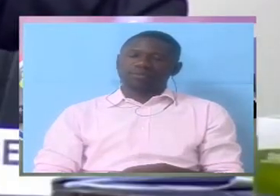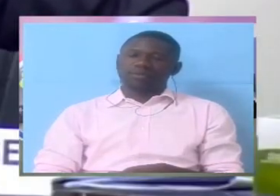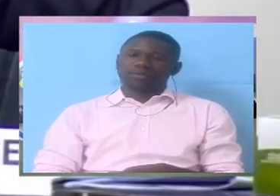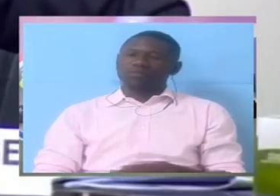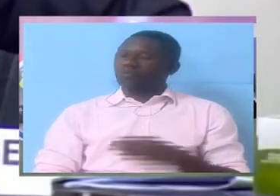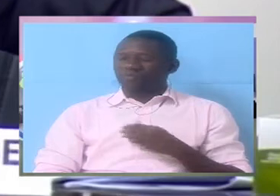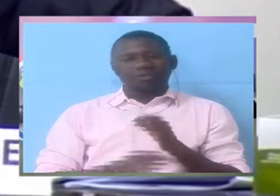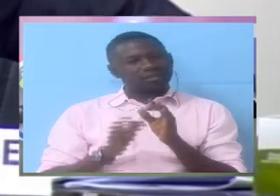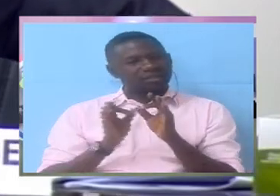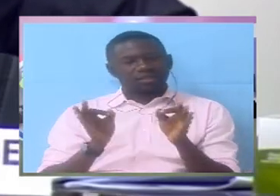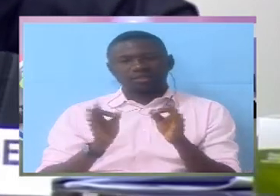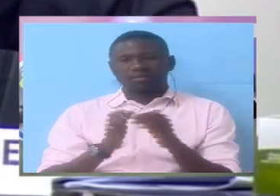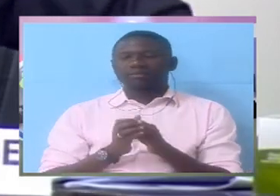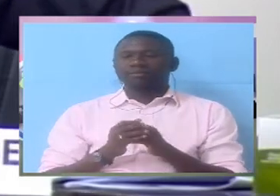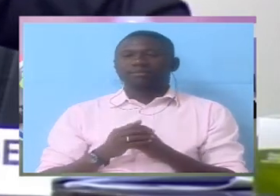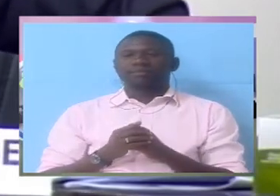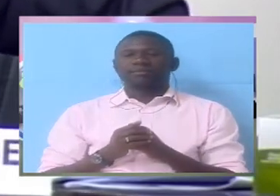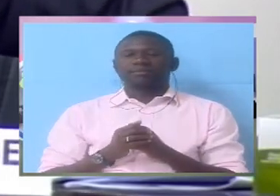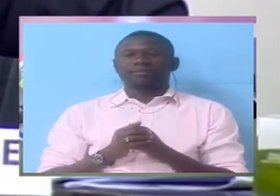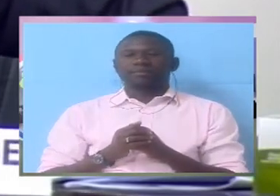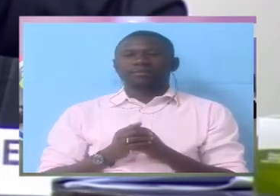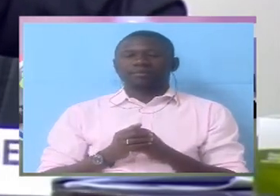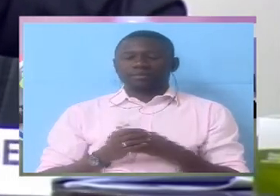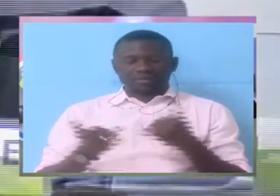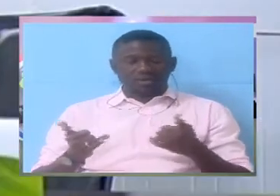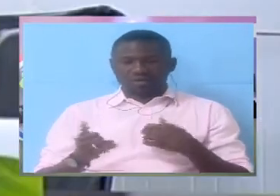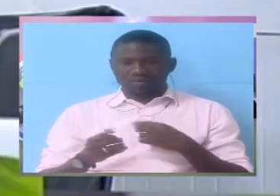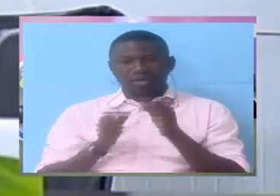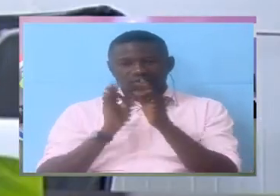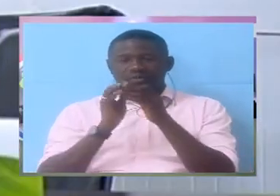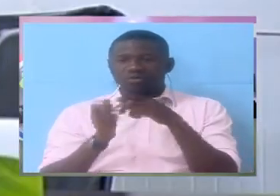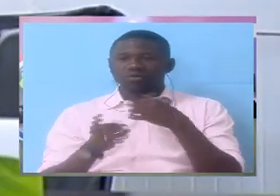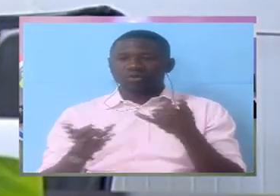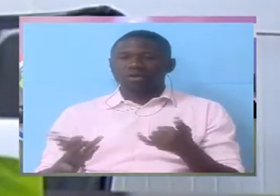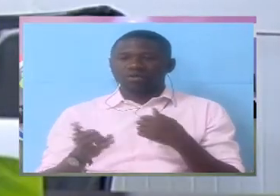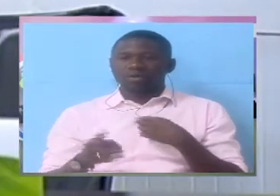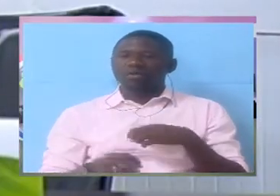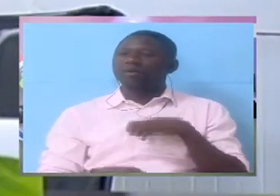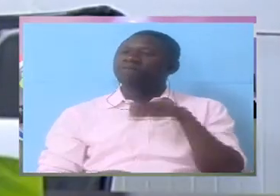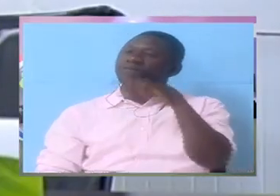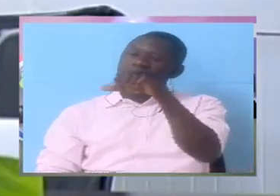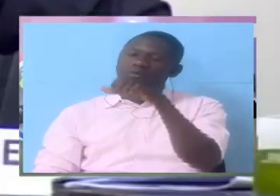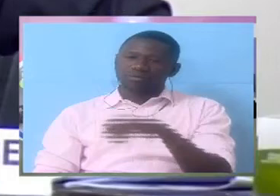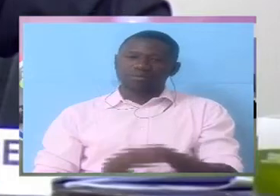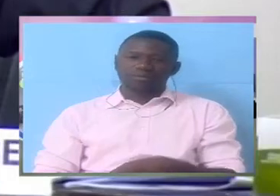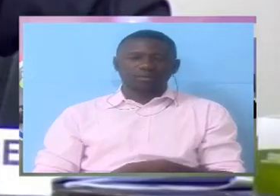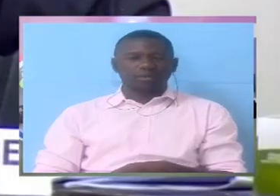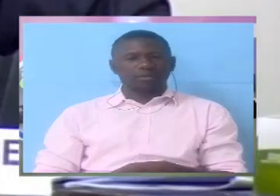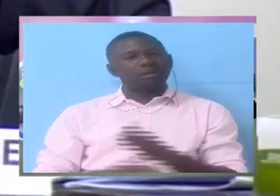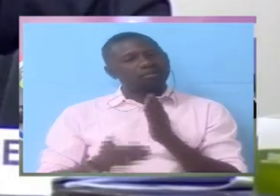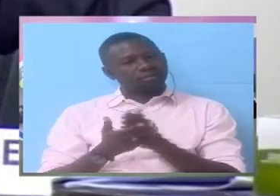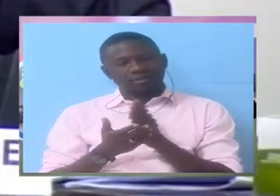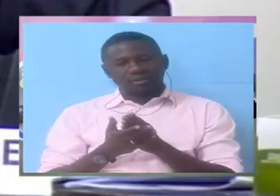super courteous now by telling you that was false. And be courteous enough to accept the truth.